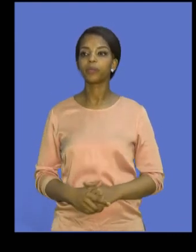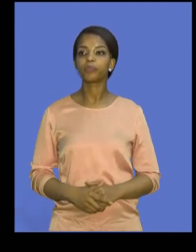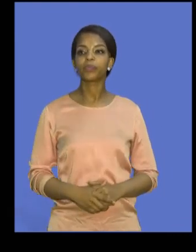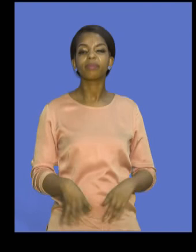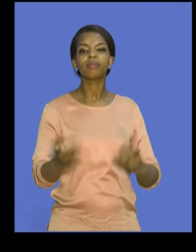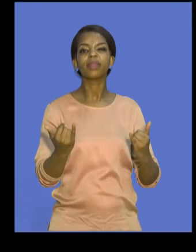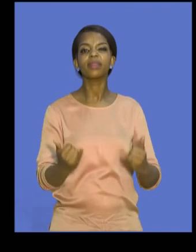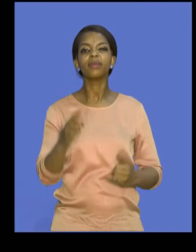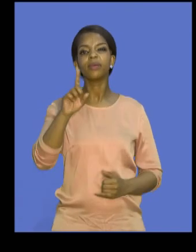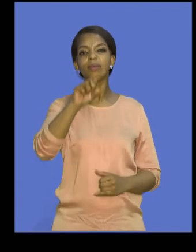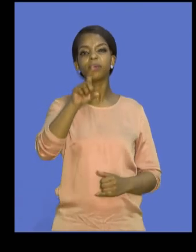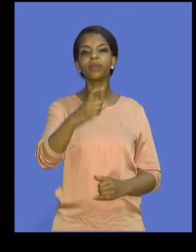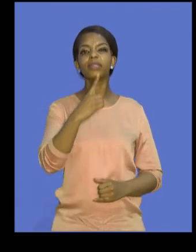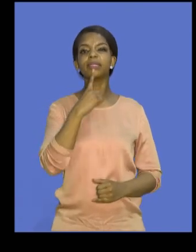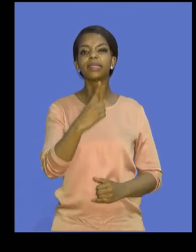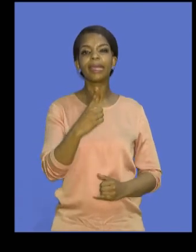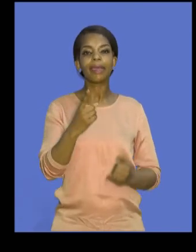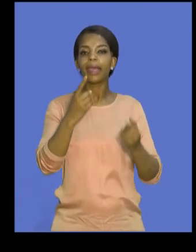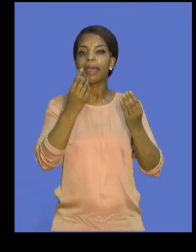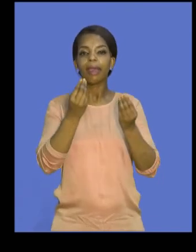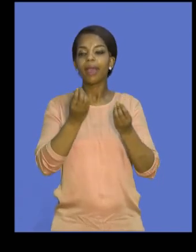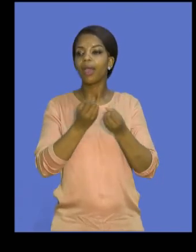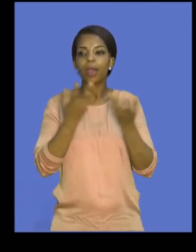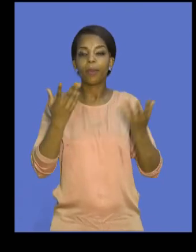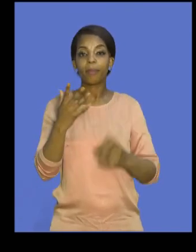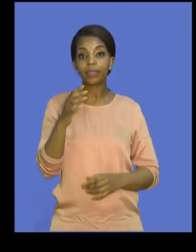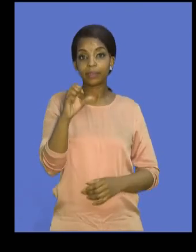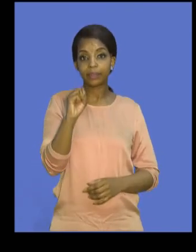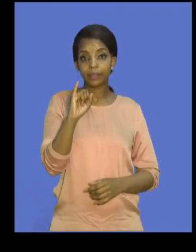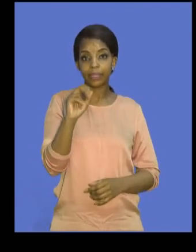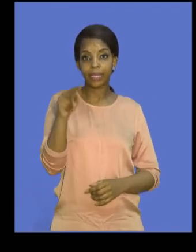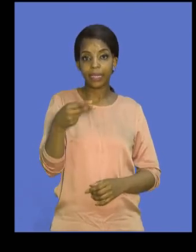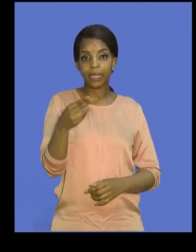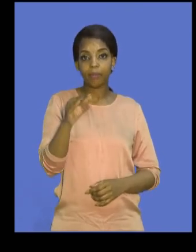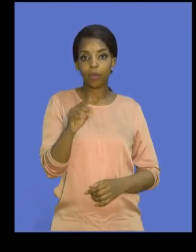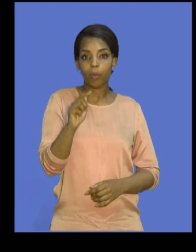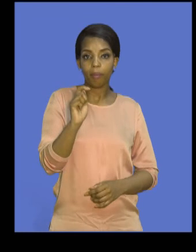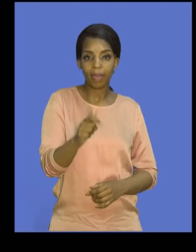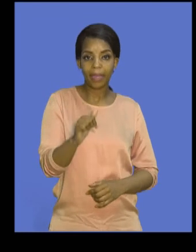money or how much must Sipho pay each month? So firstly, before we